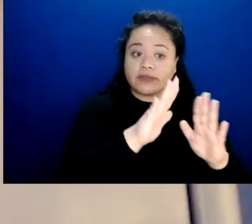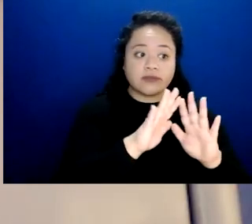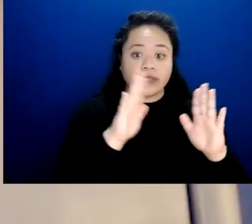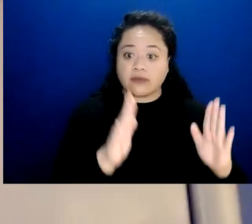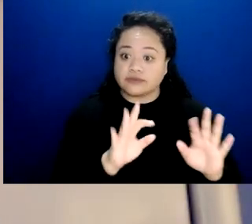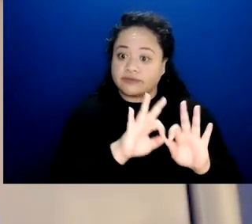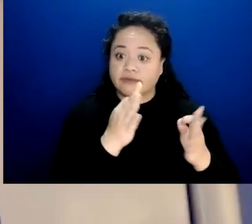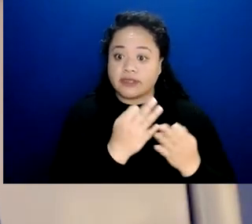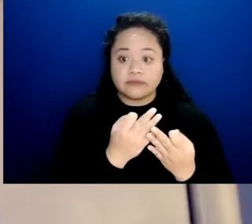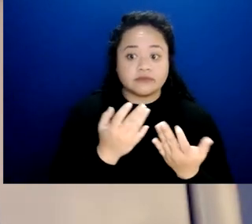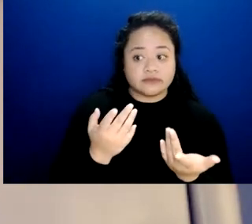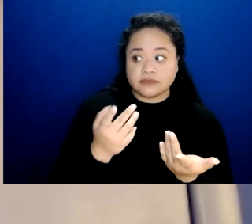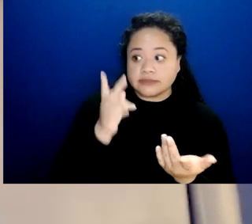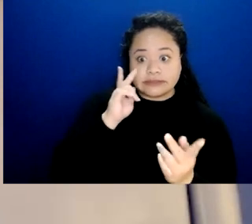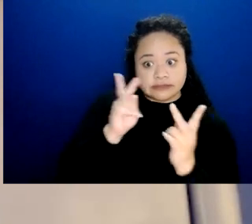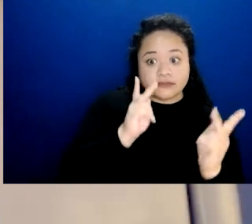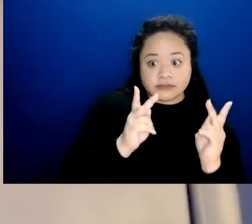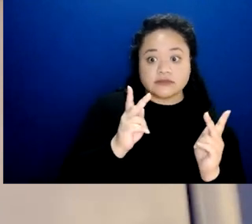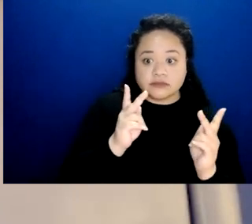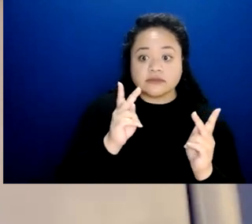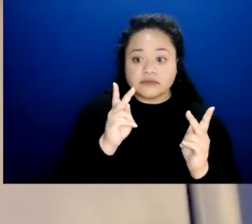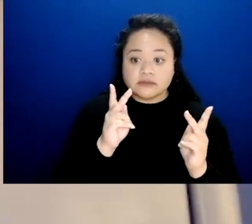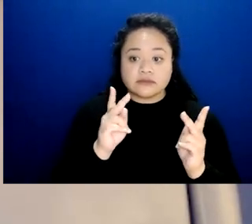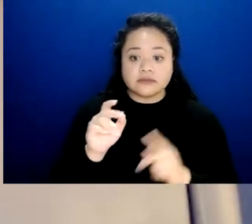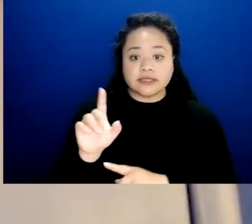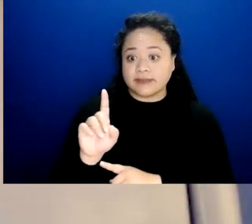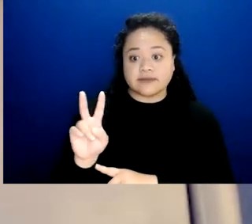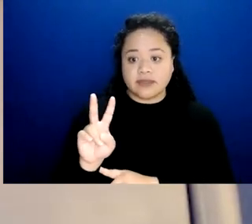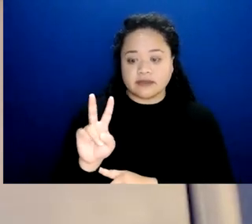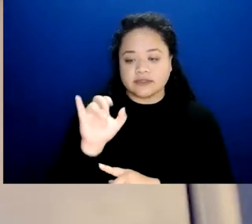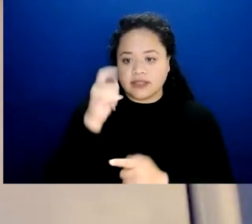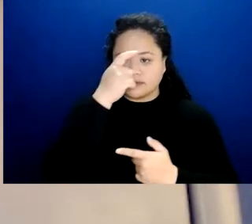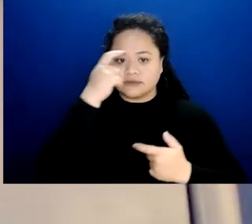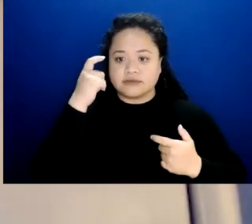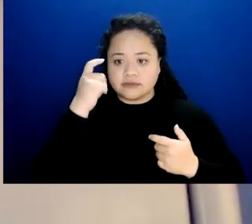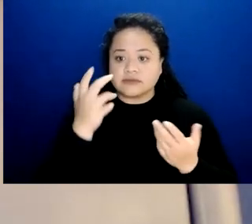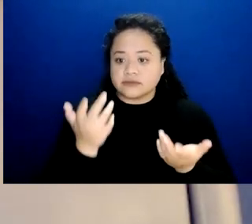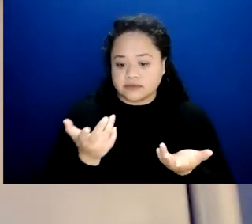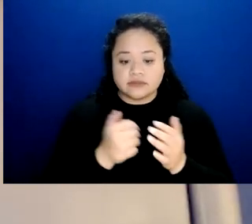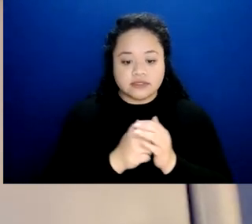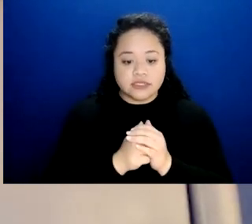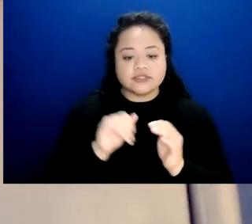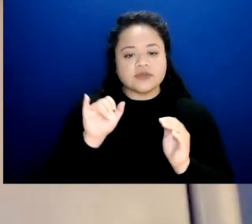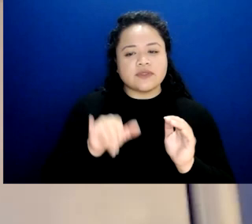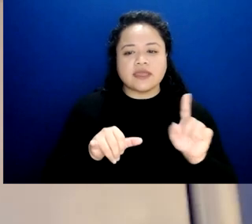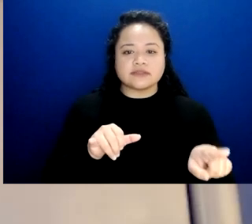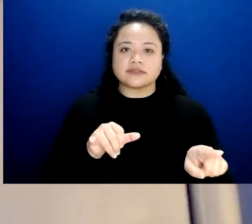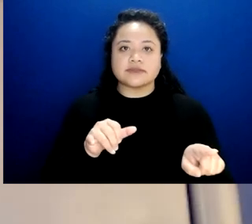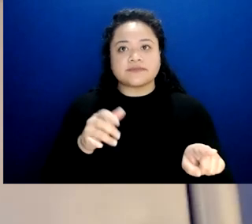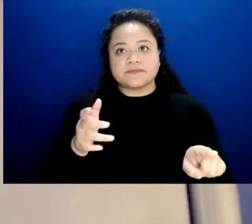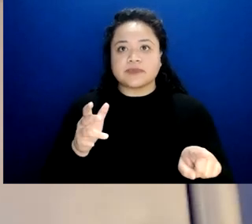us as a movement, which often doesn't do a great job stepping outside of a binary construct